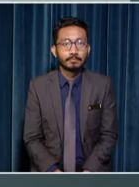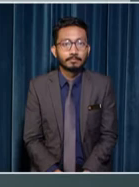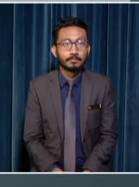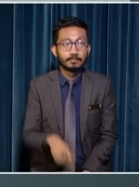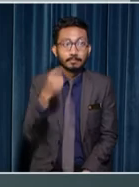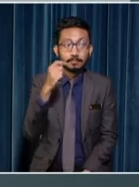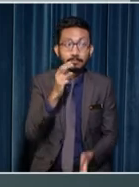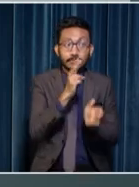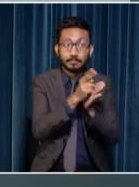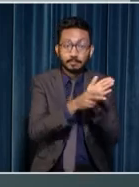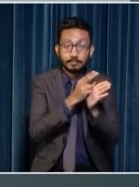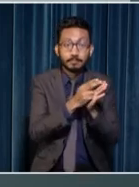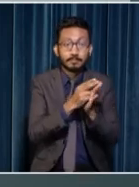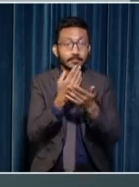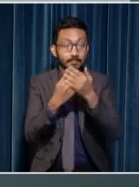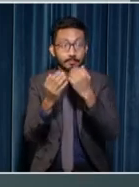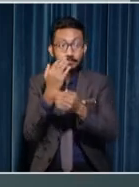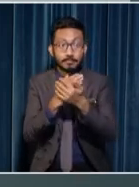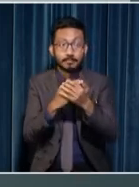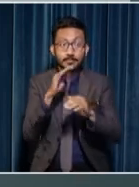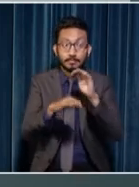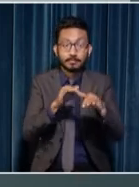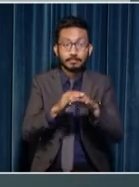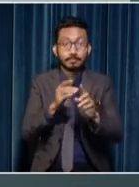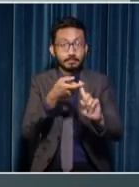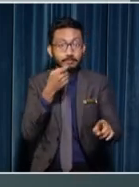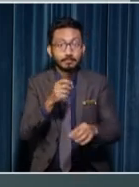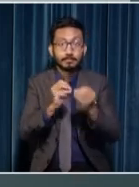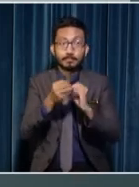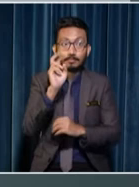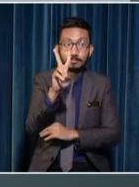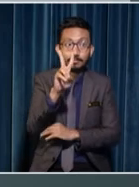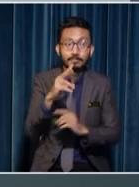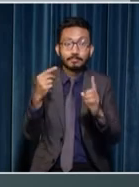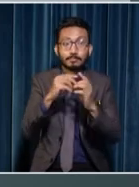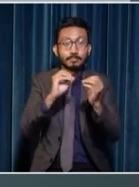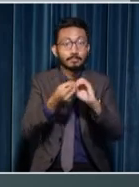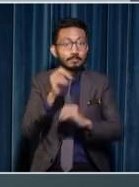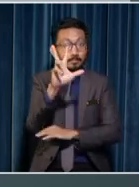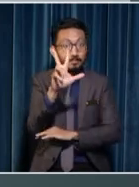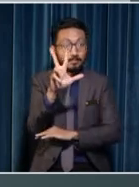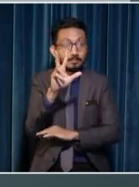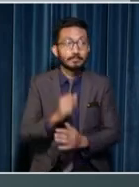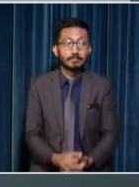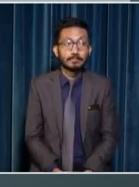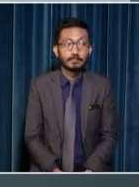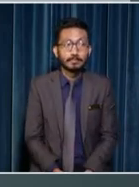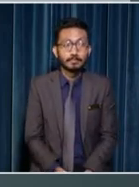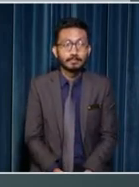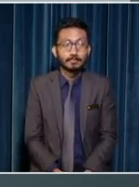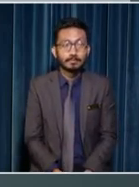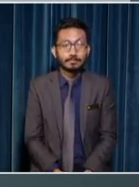The hour hand moves from number 2 to number 3.